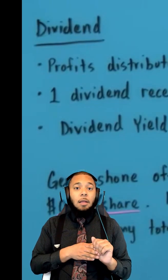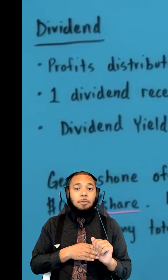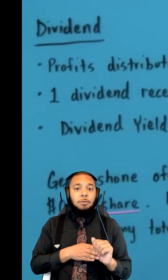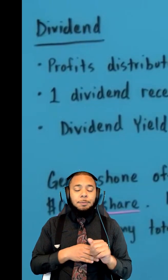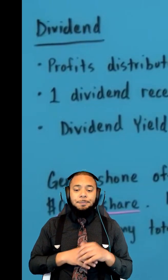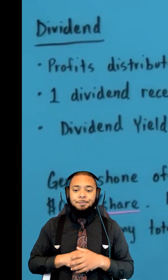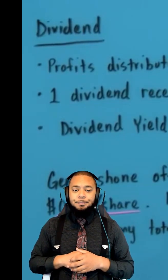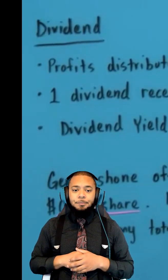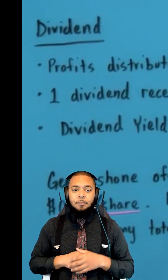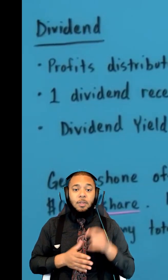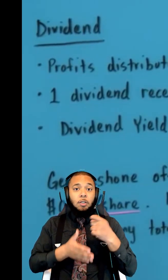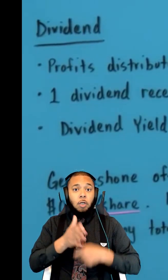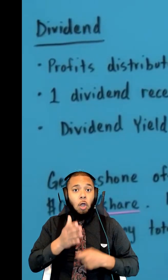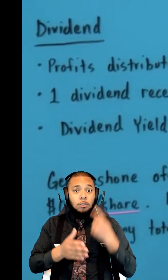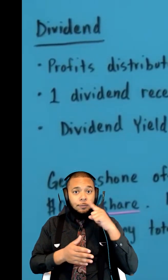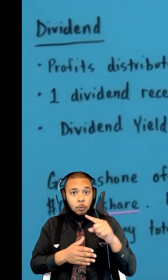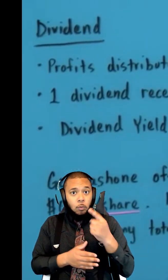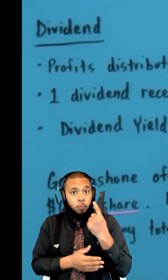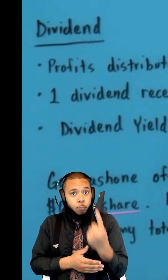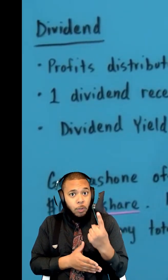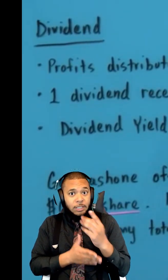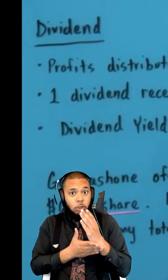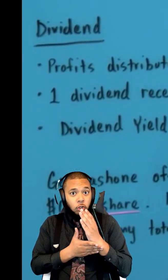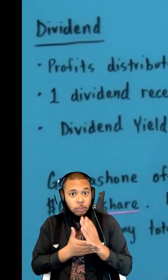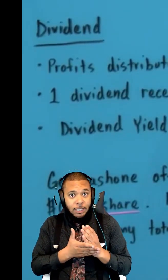is $16.